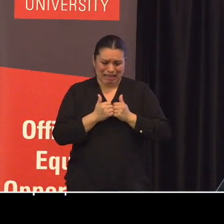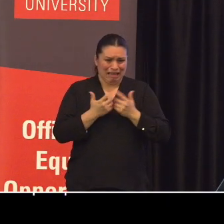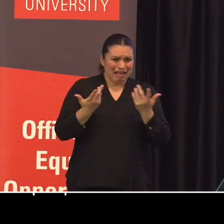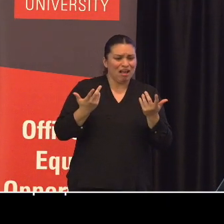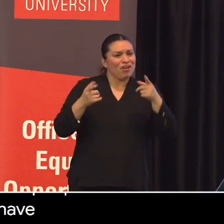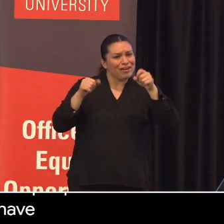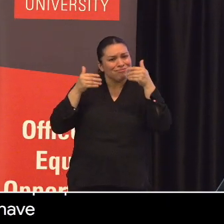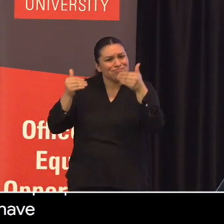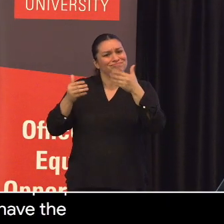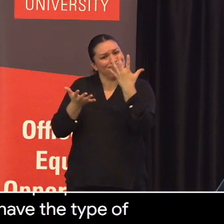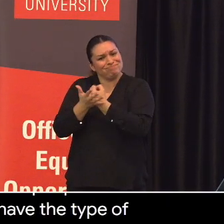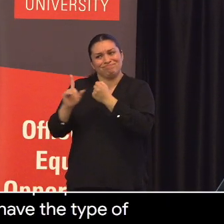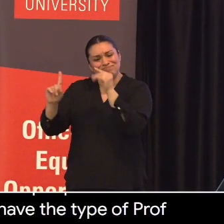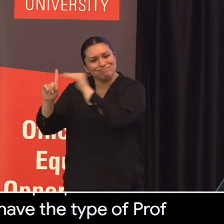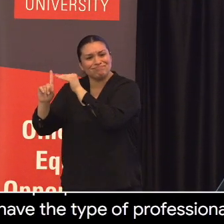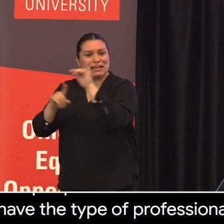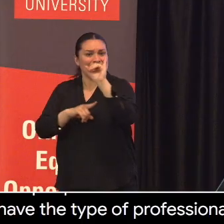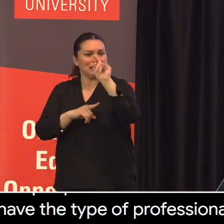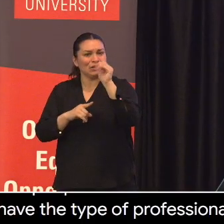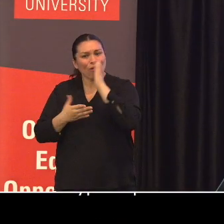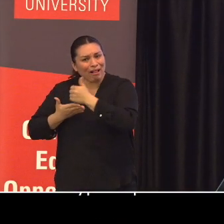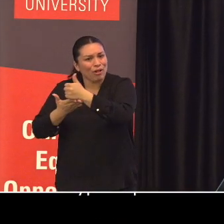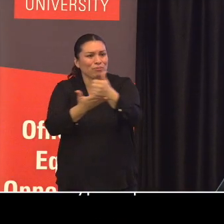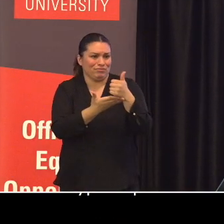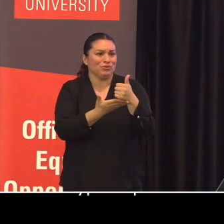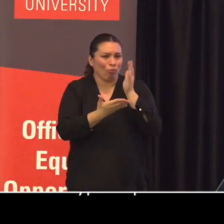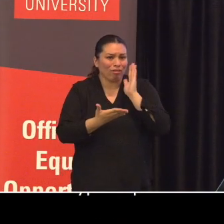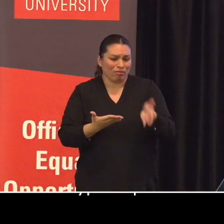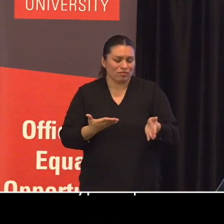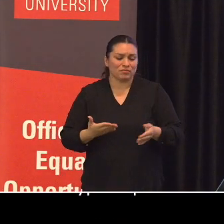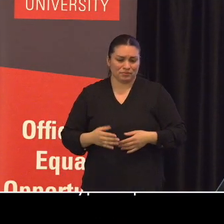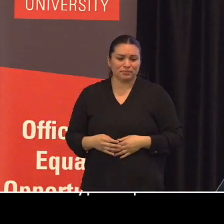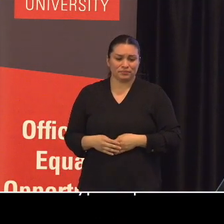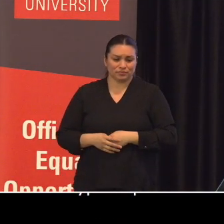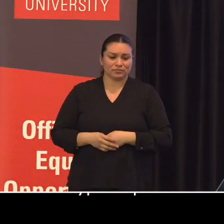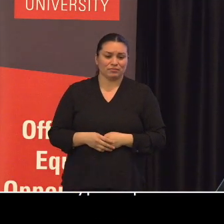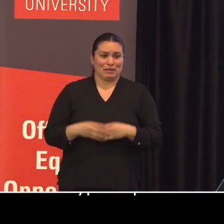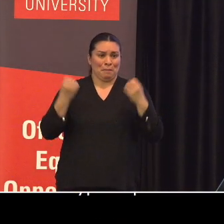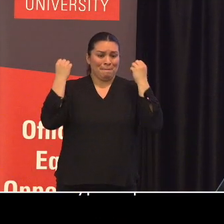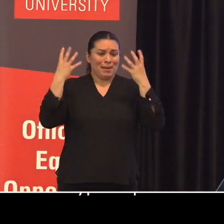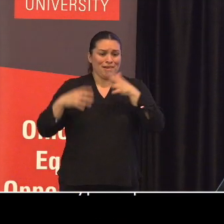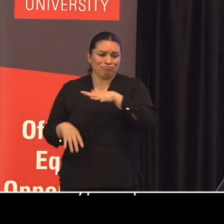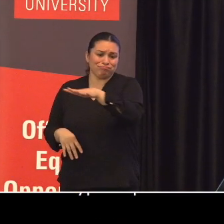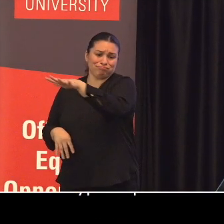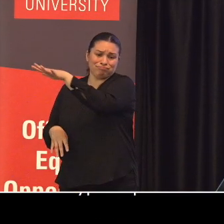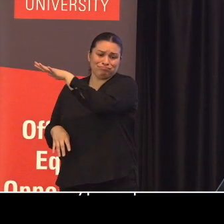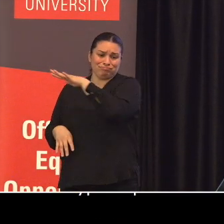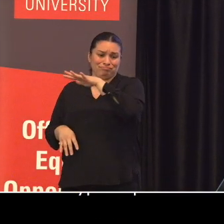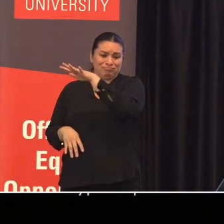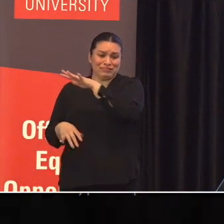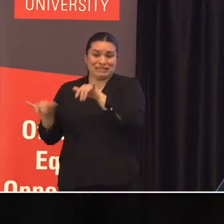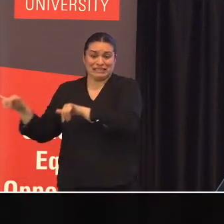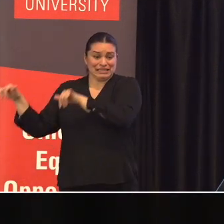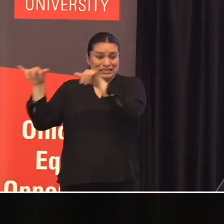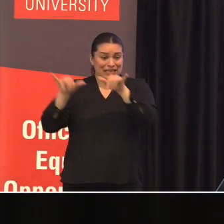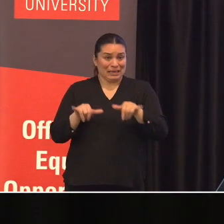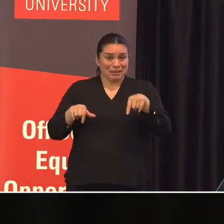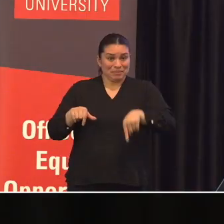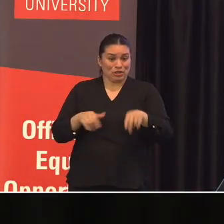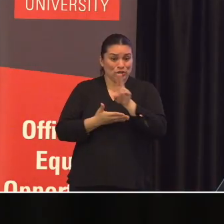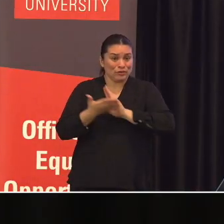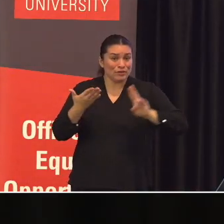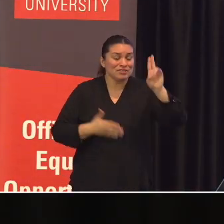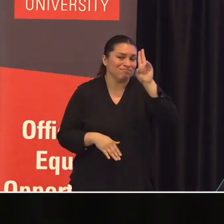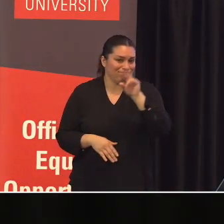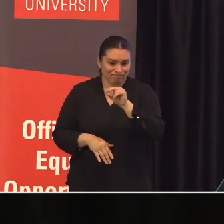not have the type of professionals that you have. And I mean that. I work with universities all over the world. It doesn't